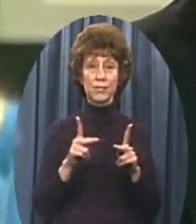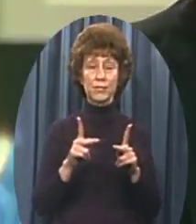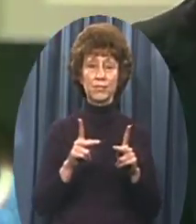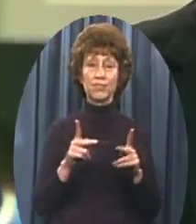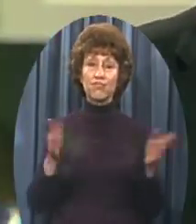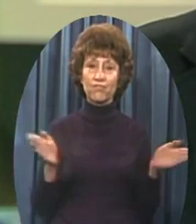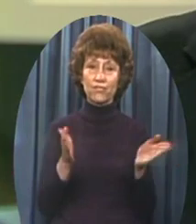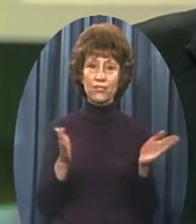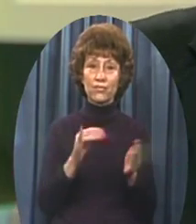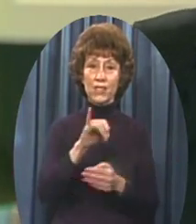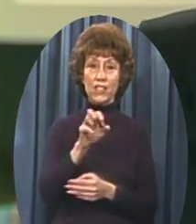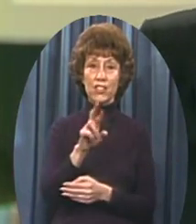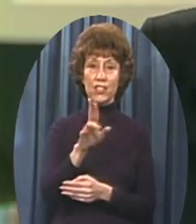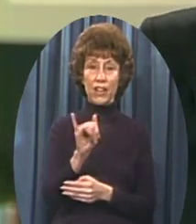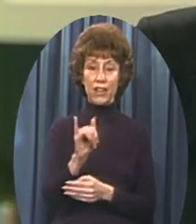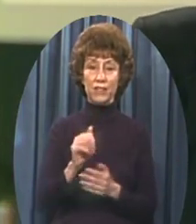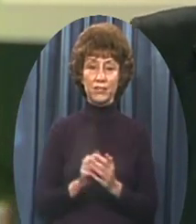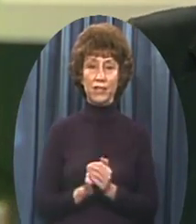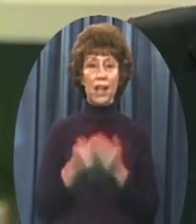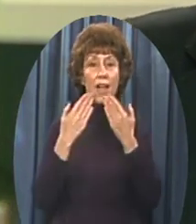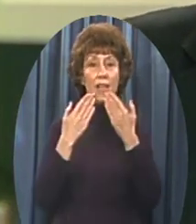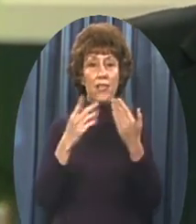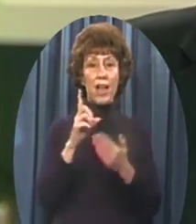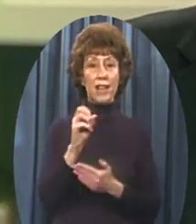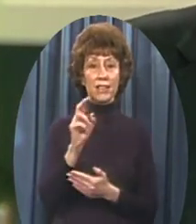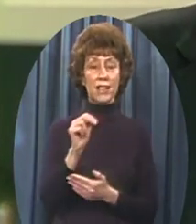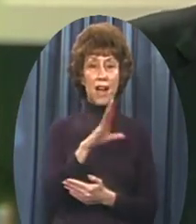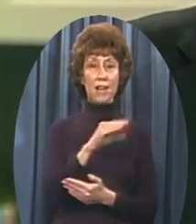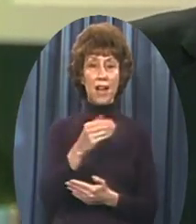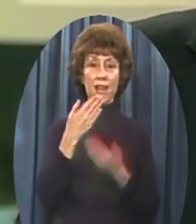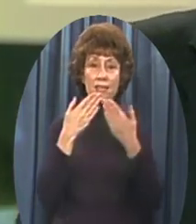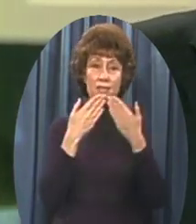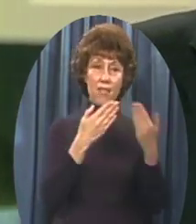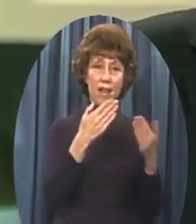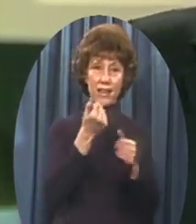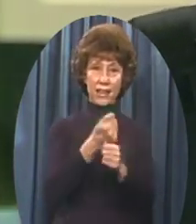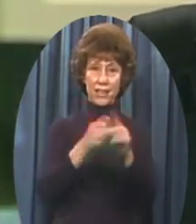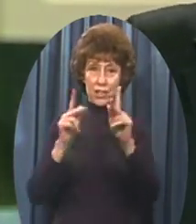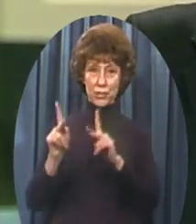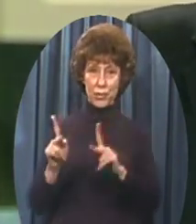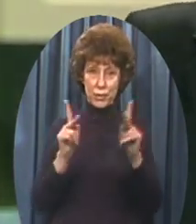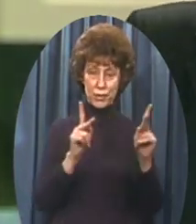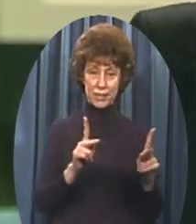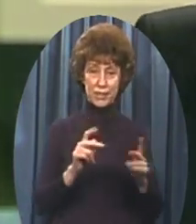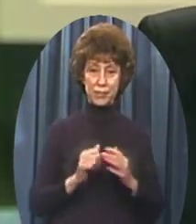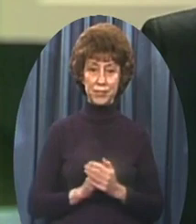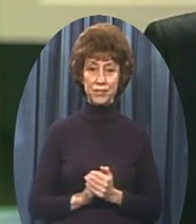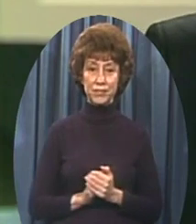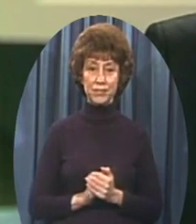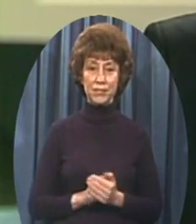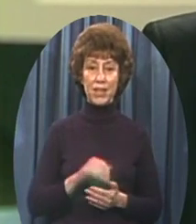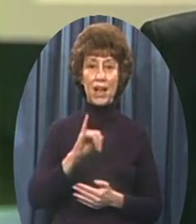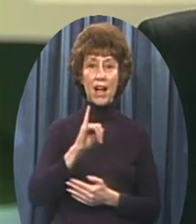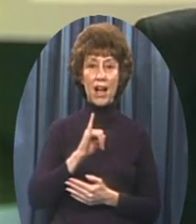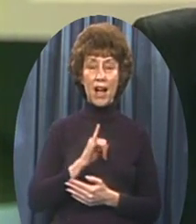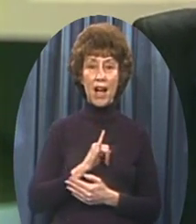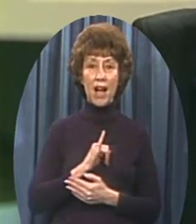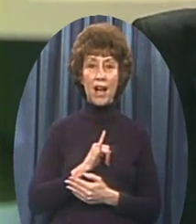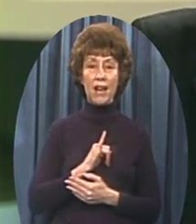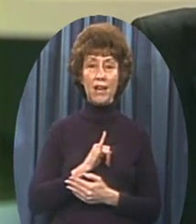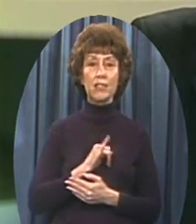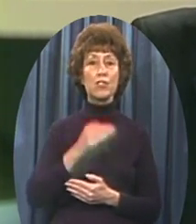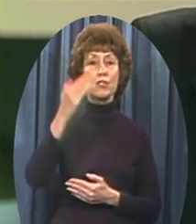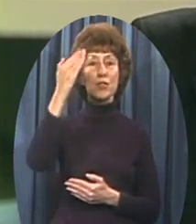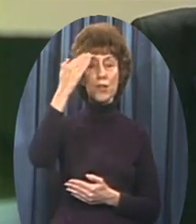Thank you, Don, and thank you, each and every one of you. I am most certainly assured of